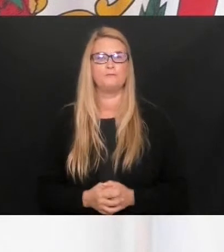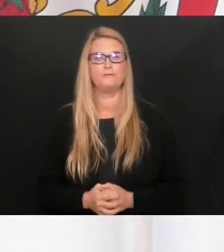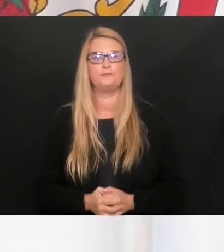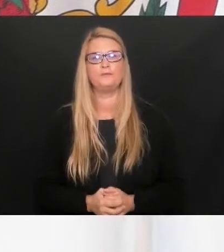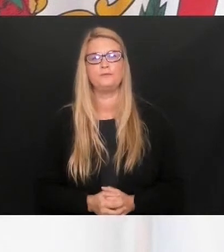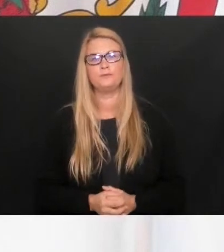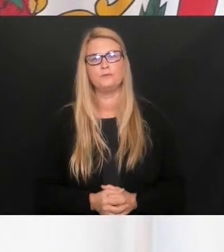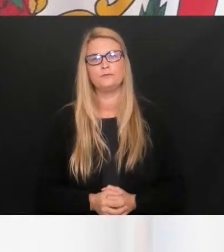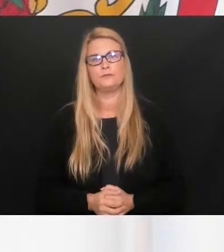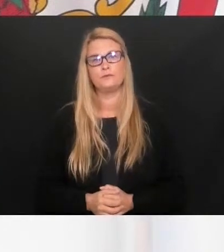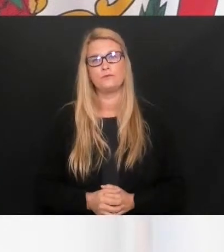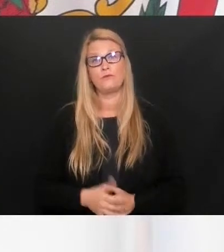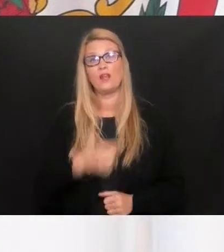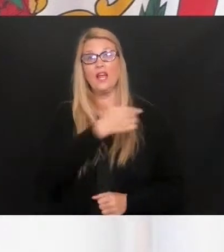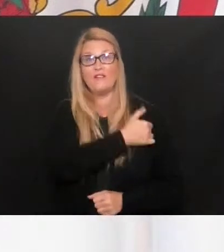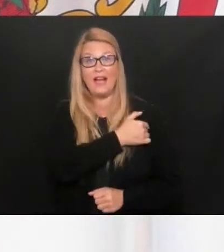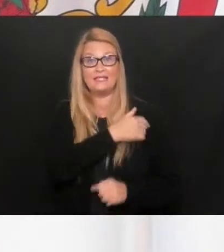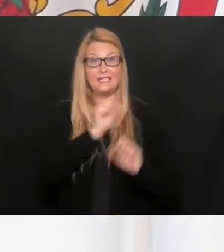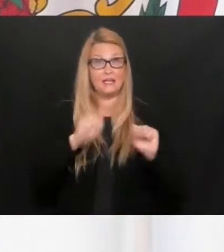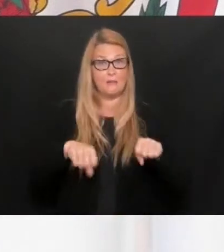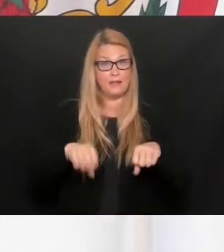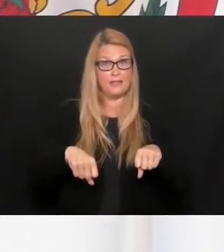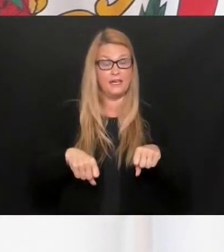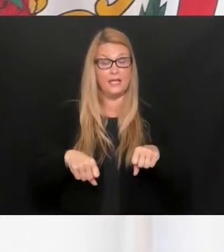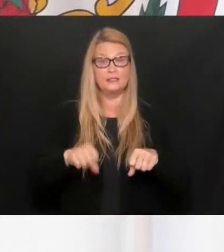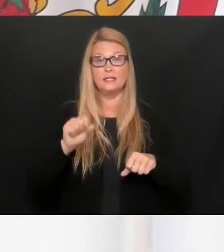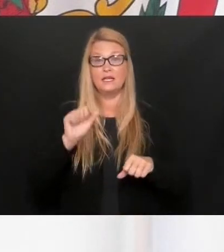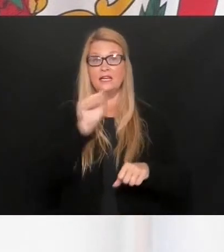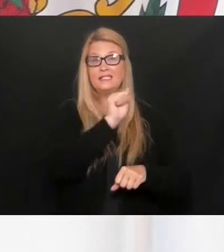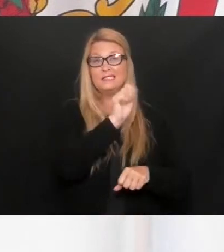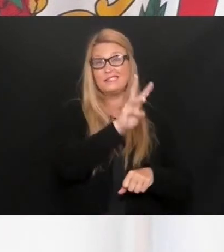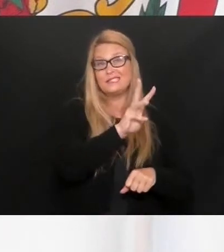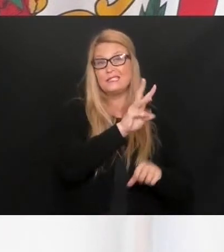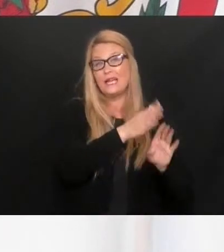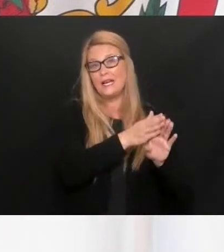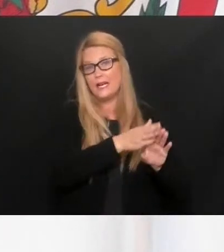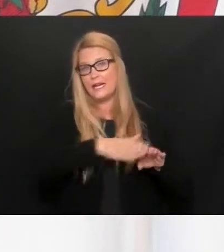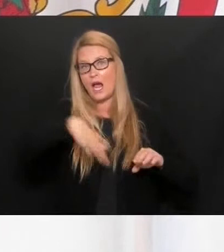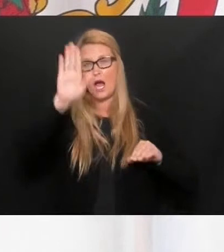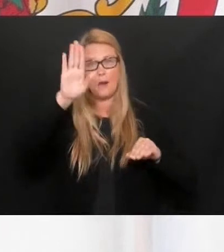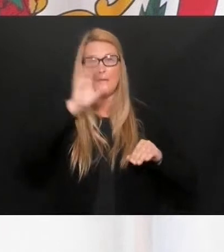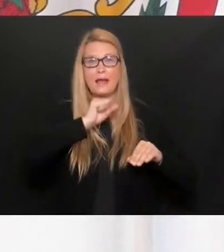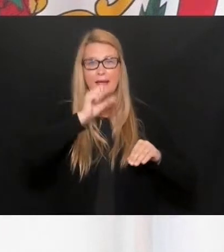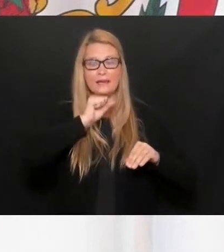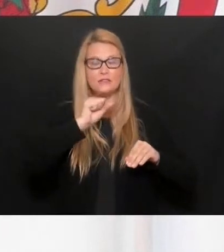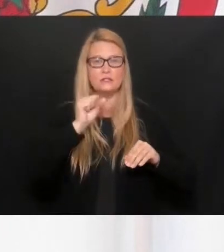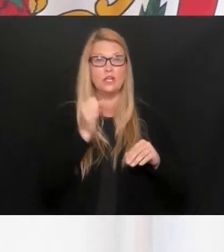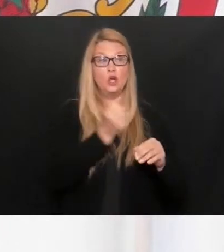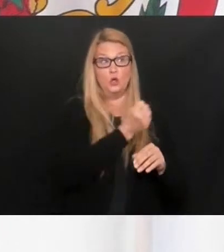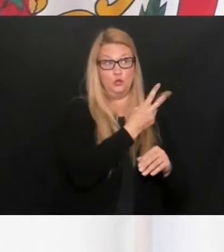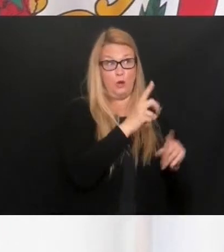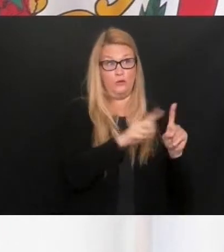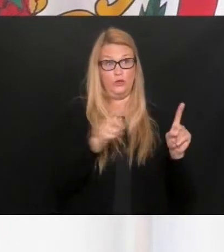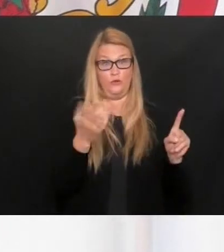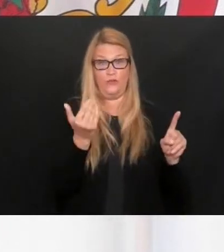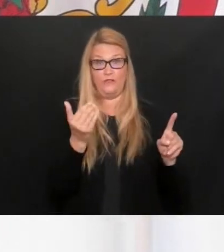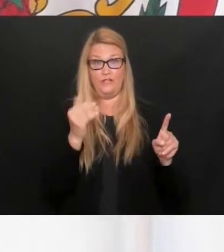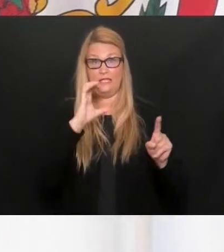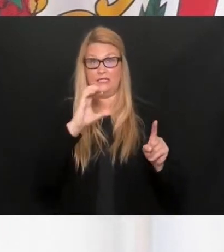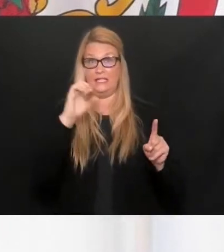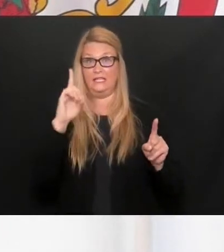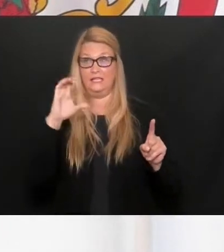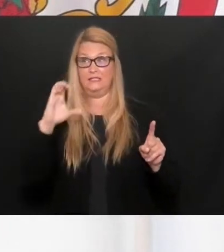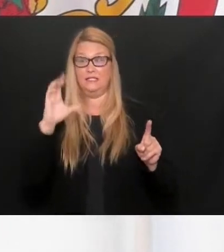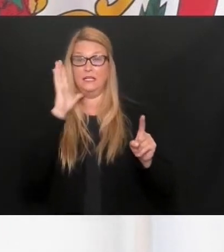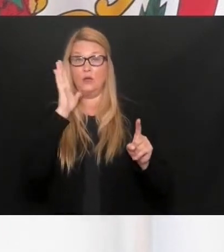From the standpoint of vaccine eligibility, all over 16 are eligible. It looks like 12 to 15-year-olds that the CDC is